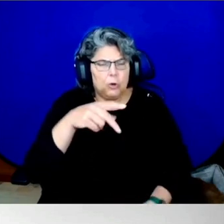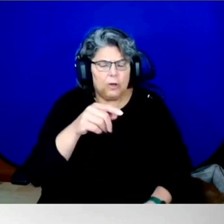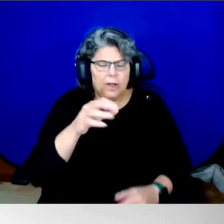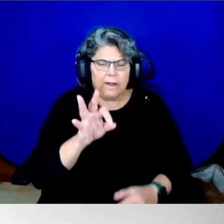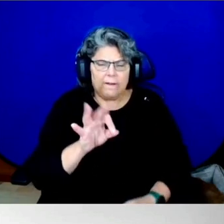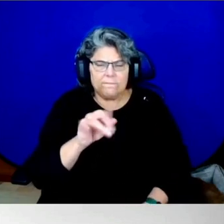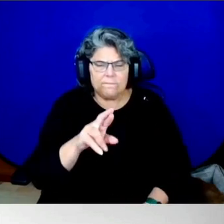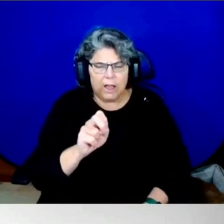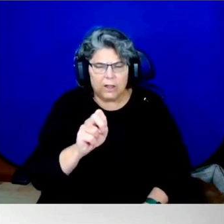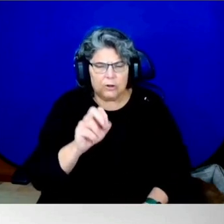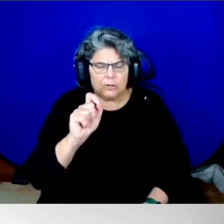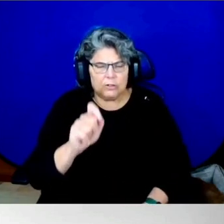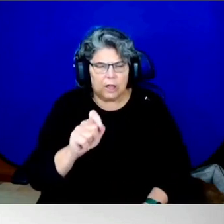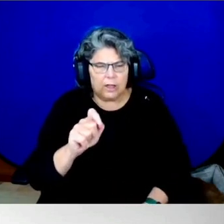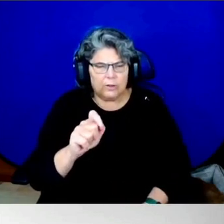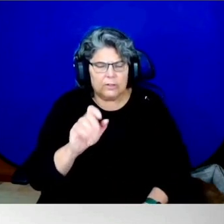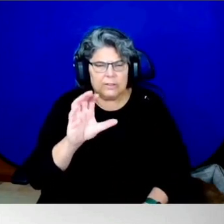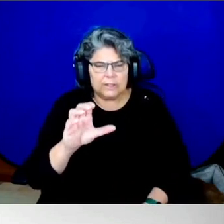fire.ca.gov. Again, that is